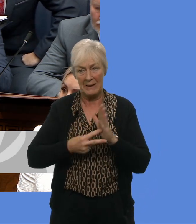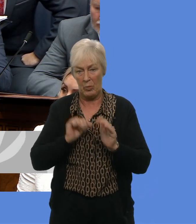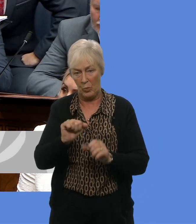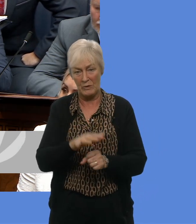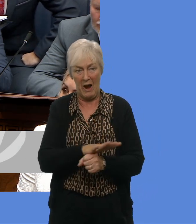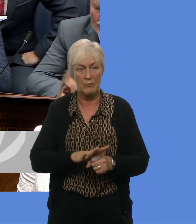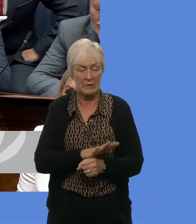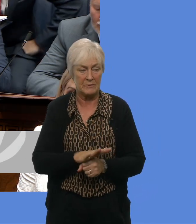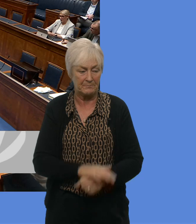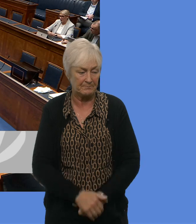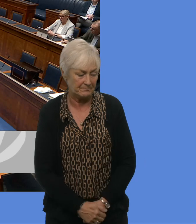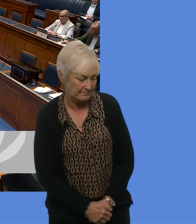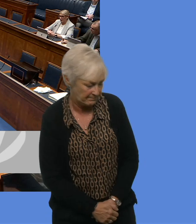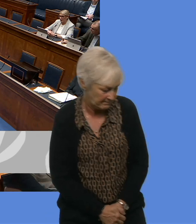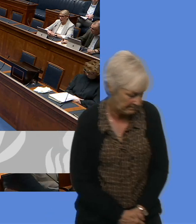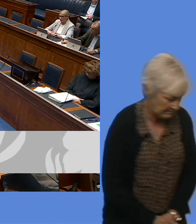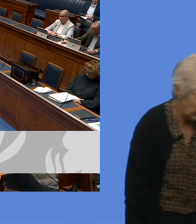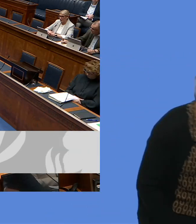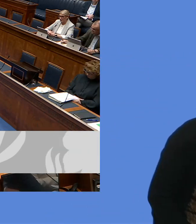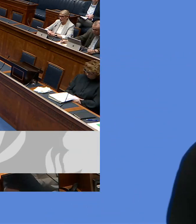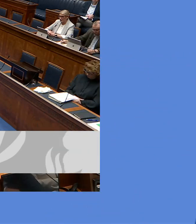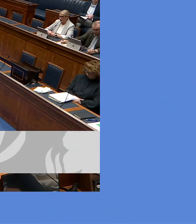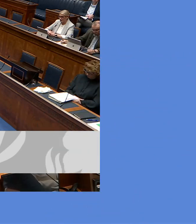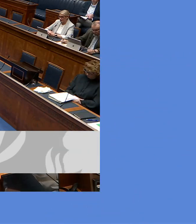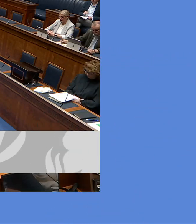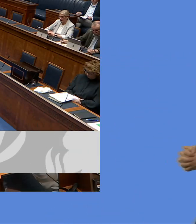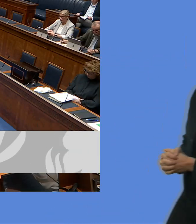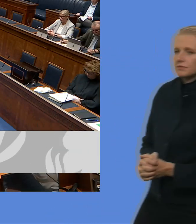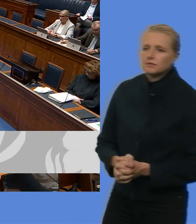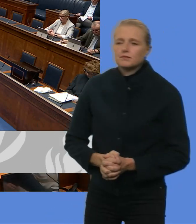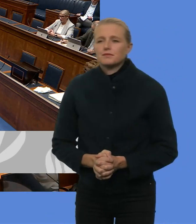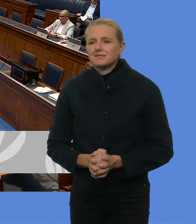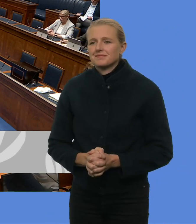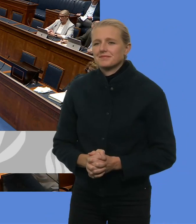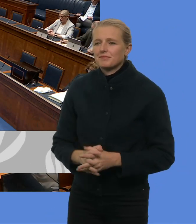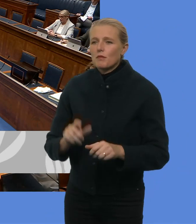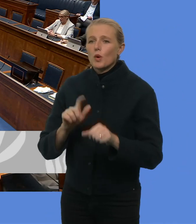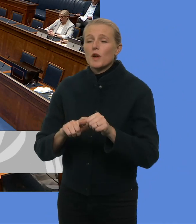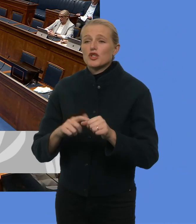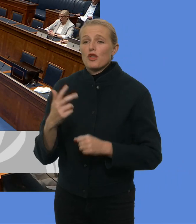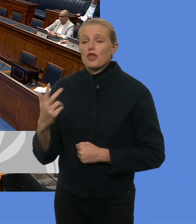areas. McAleer. Number 3, question 3, please. Minister.